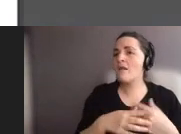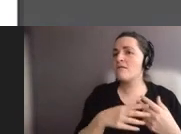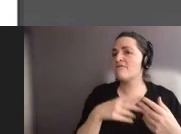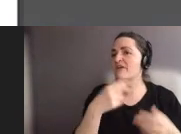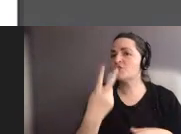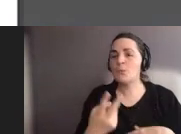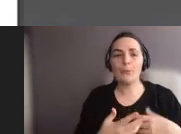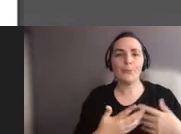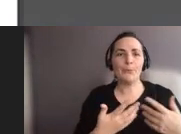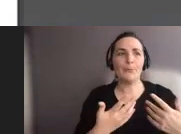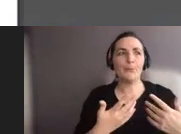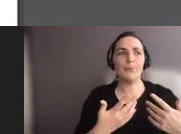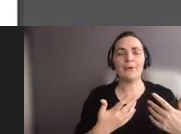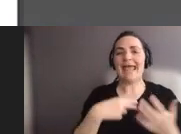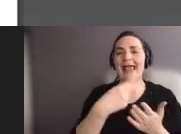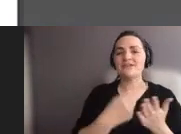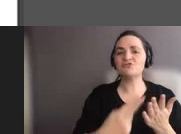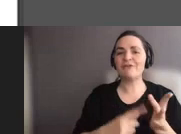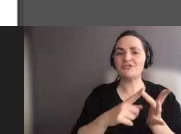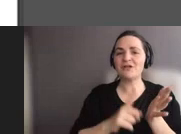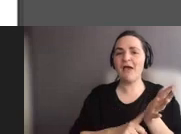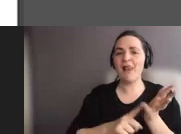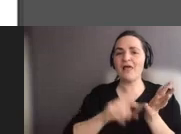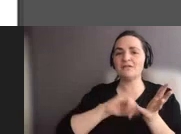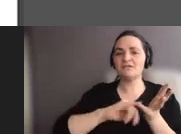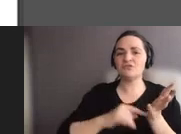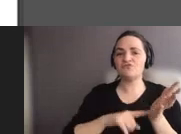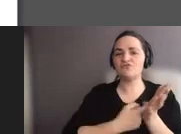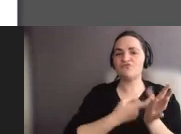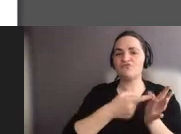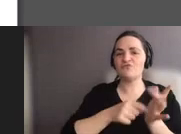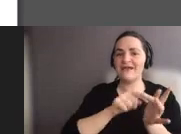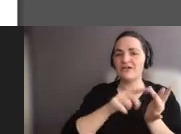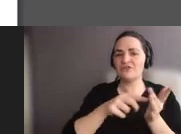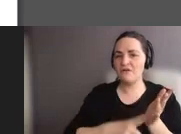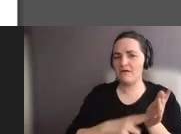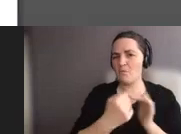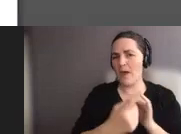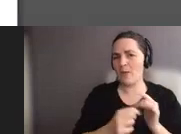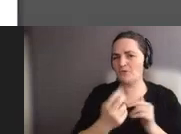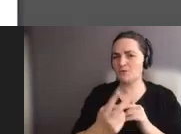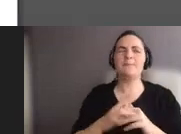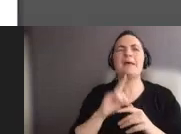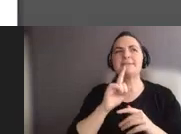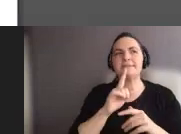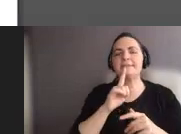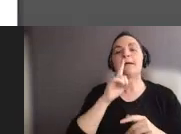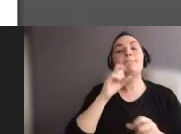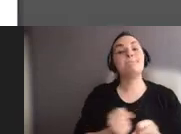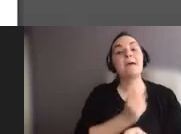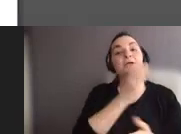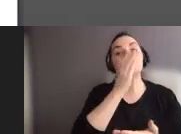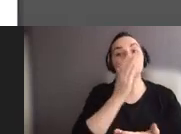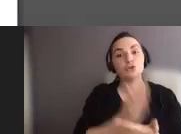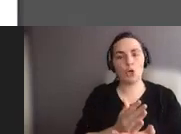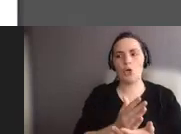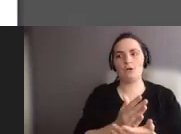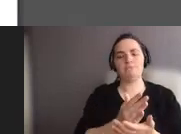2, illustration 1, illustration 2. That's up to you, but keep the name consistent throughout the essay. So if you call the